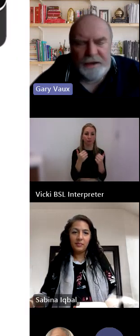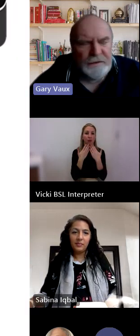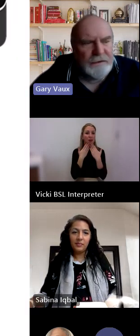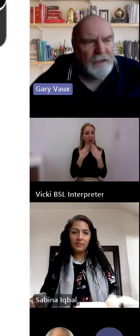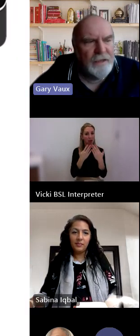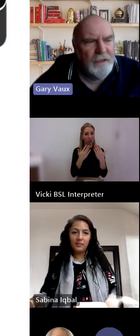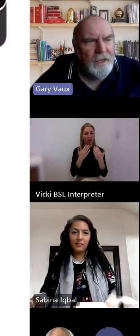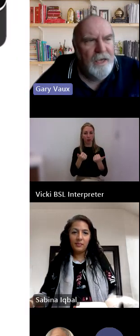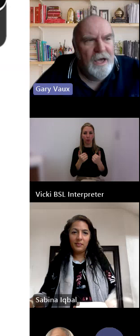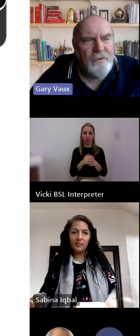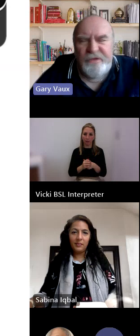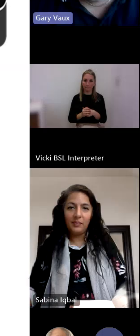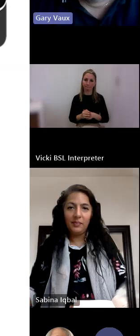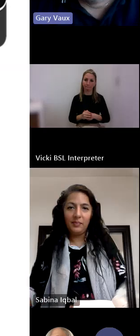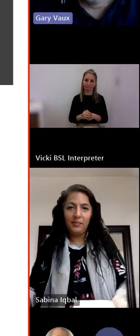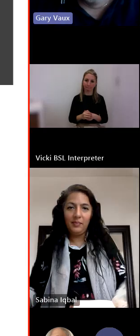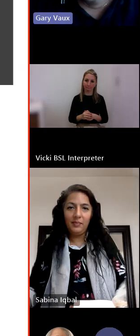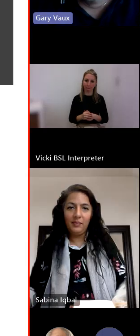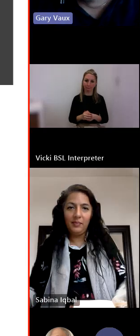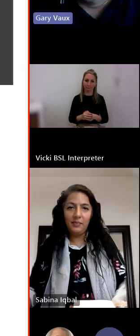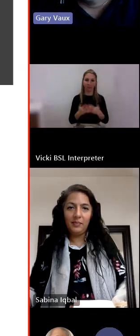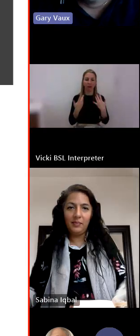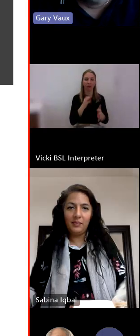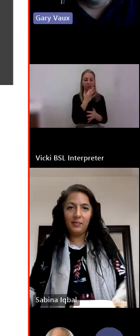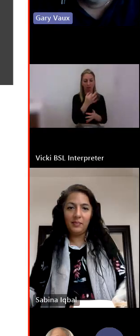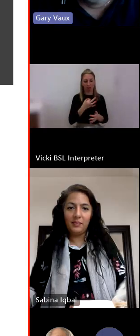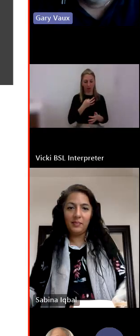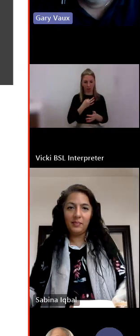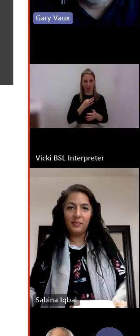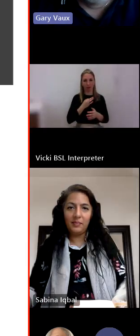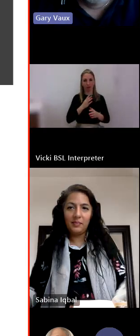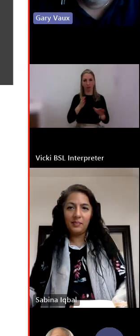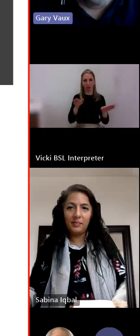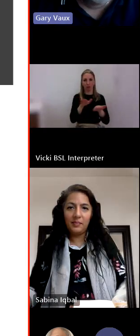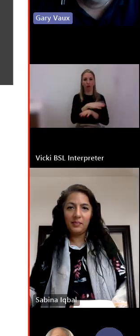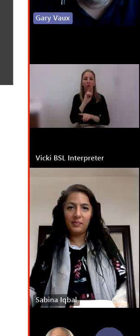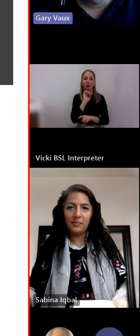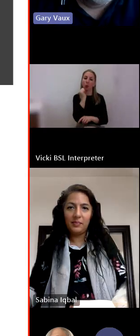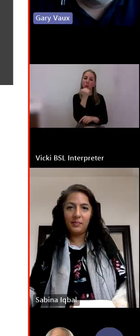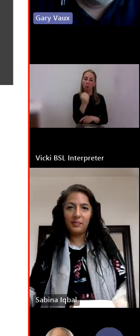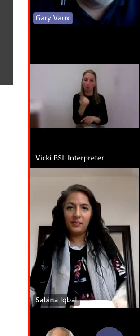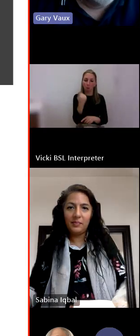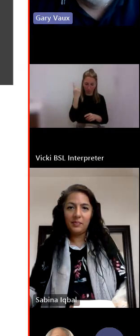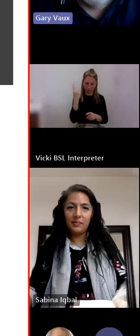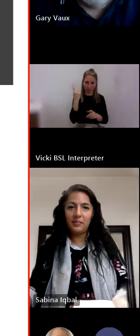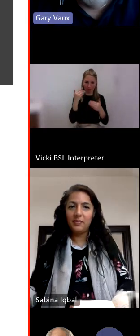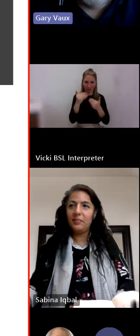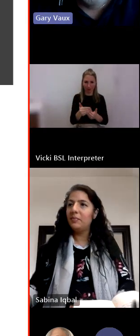much. And I was asked to do the warm-up slot, which, considering it's really dull, is a